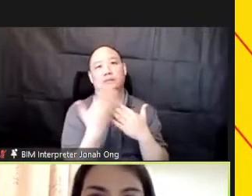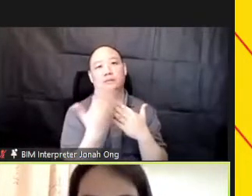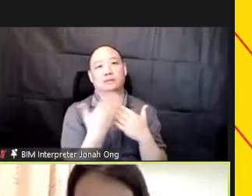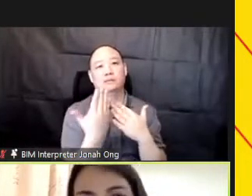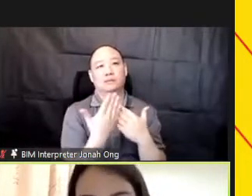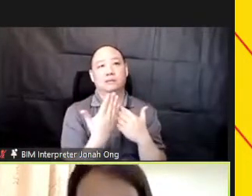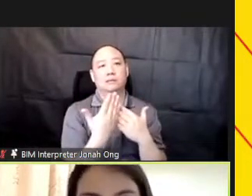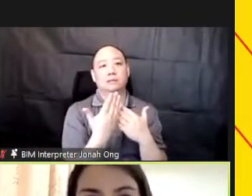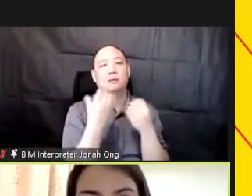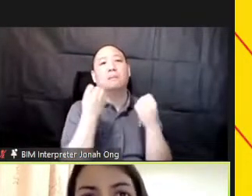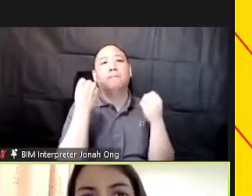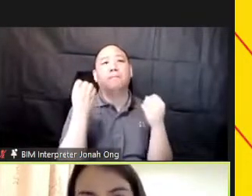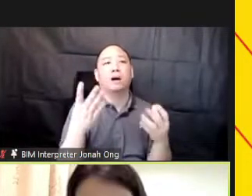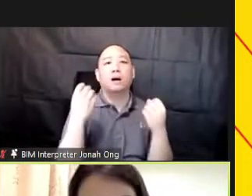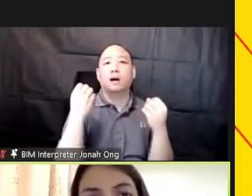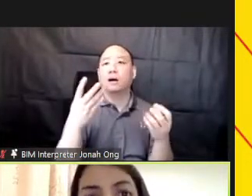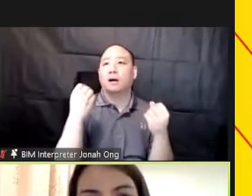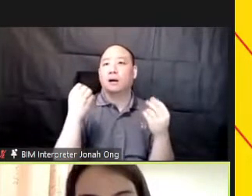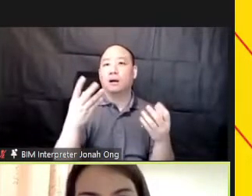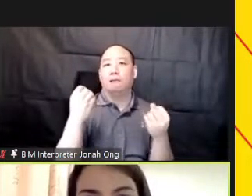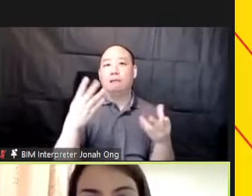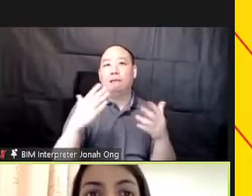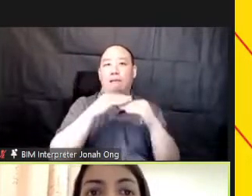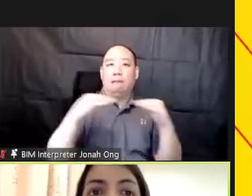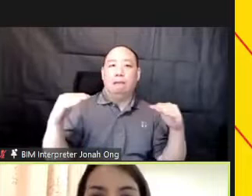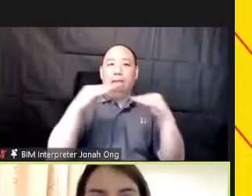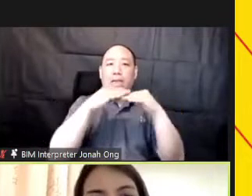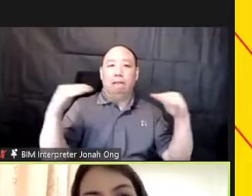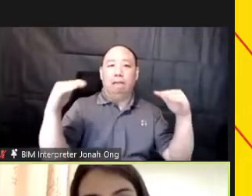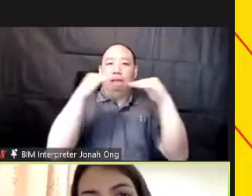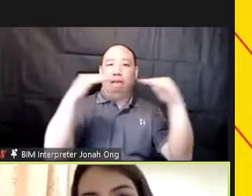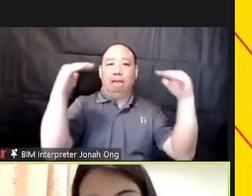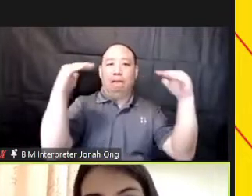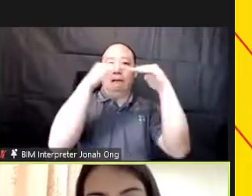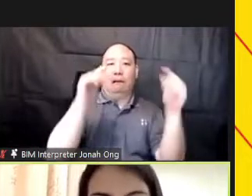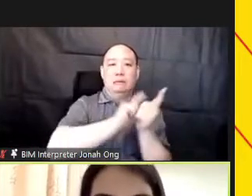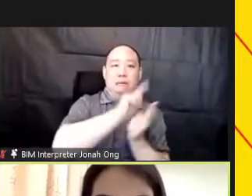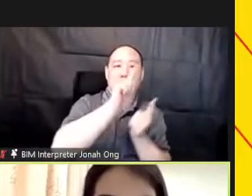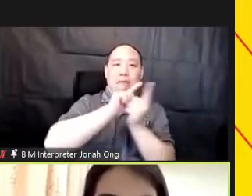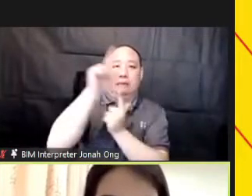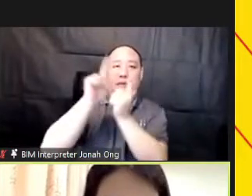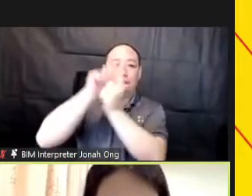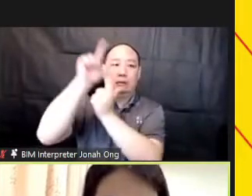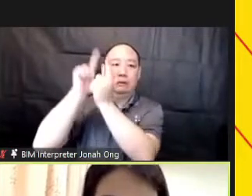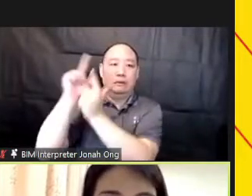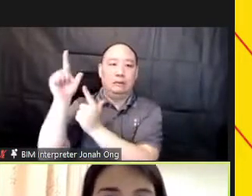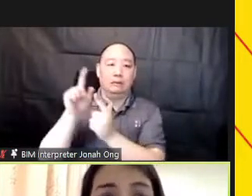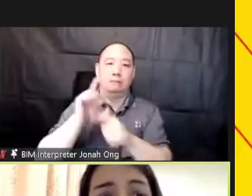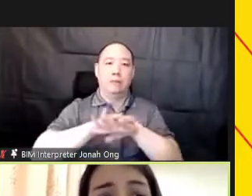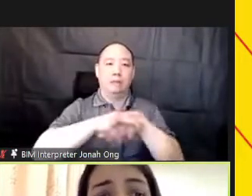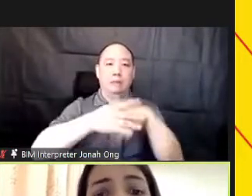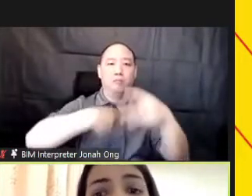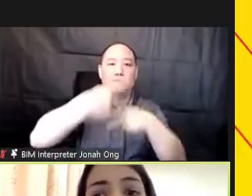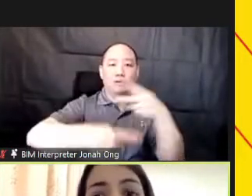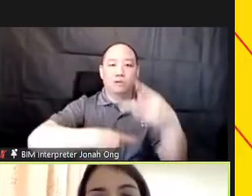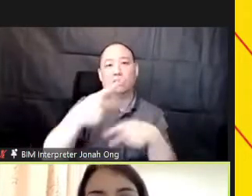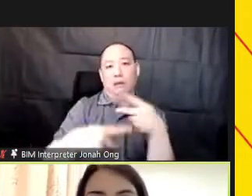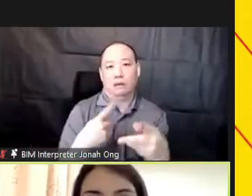stakeholders that were involved in this that they needed to answer to before they would change the policy. But I